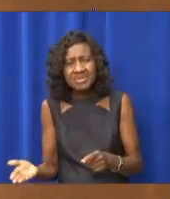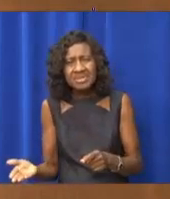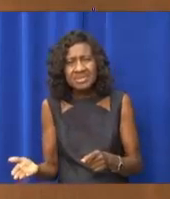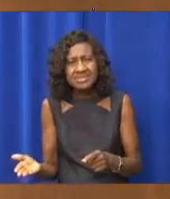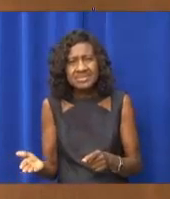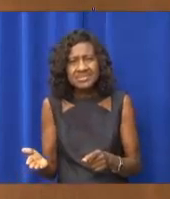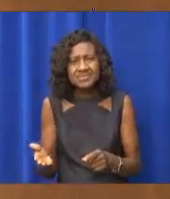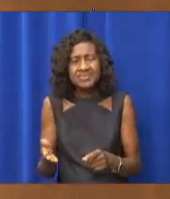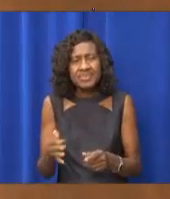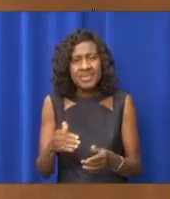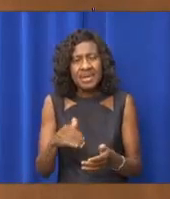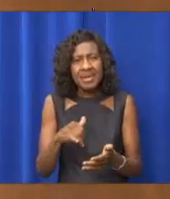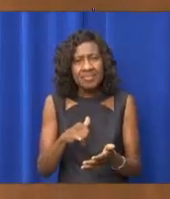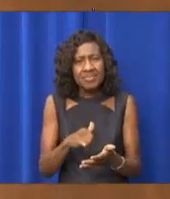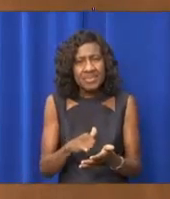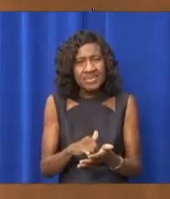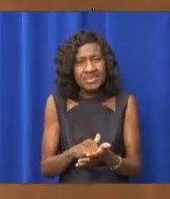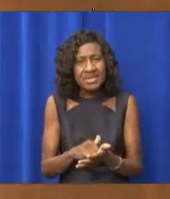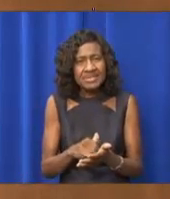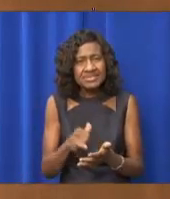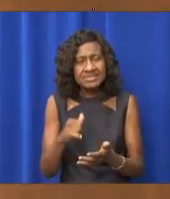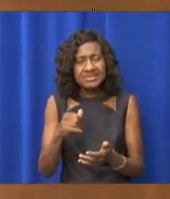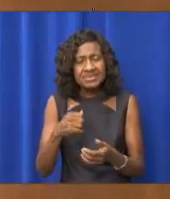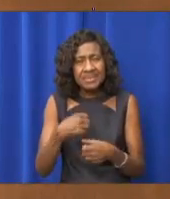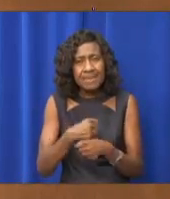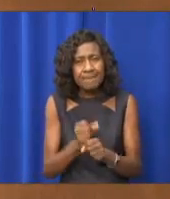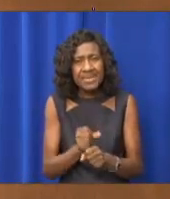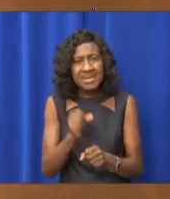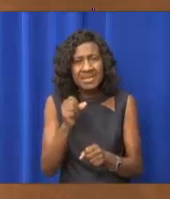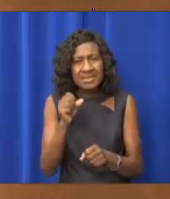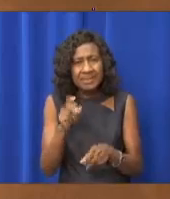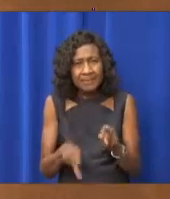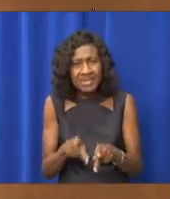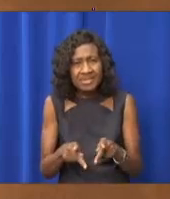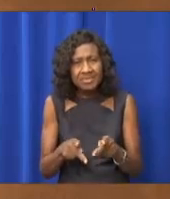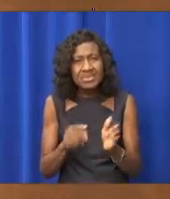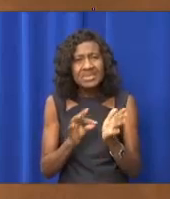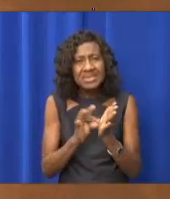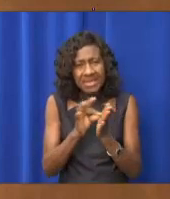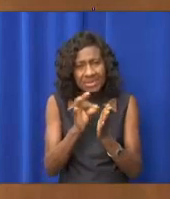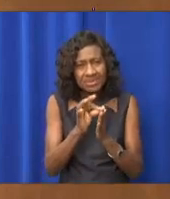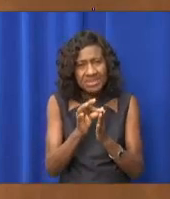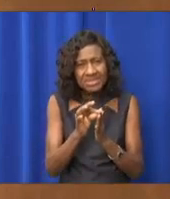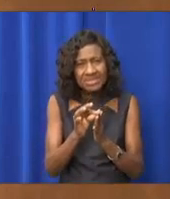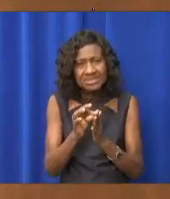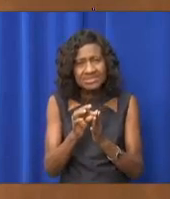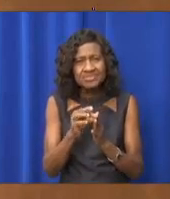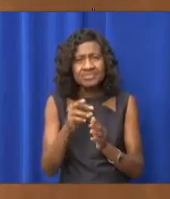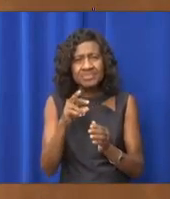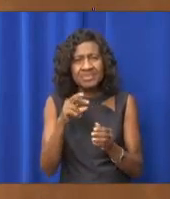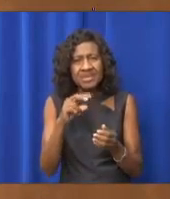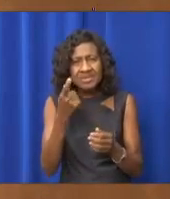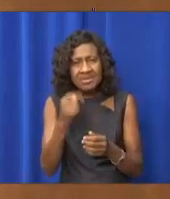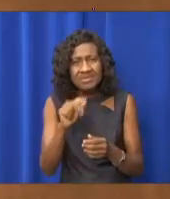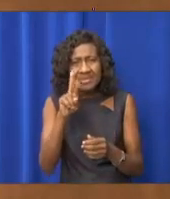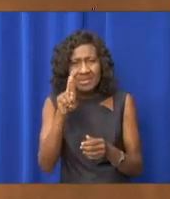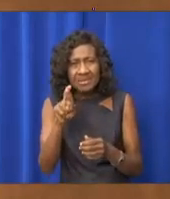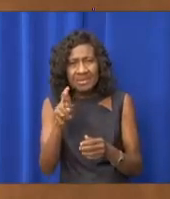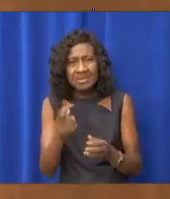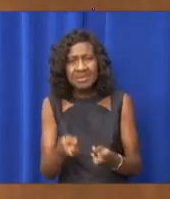into calculating the R value, which mean that its meaningfulness decreases as you assume more and more